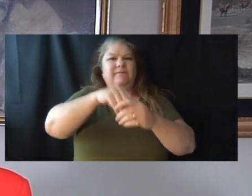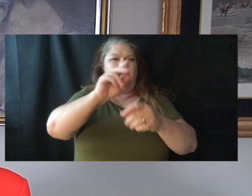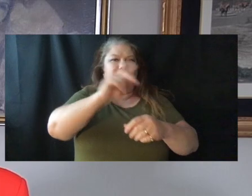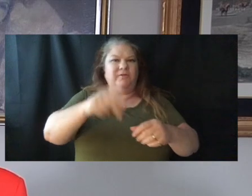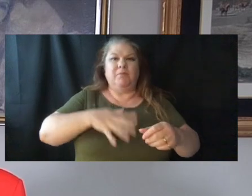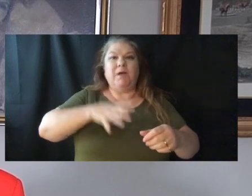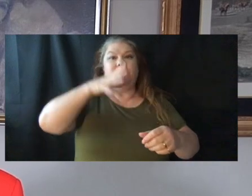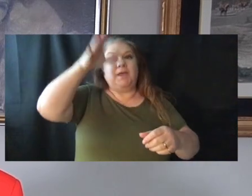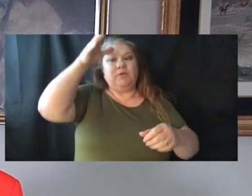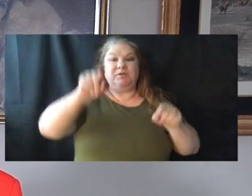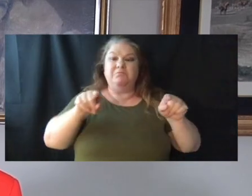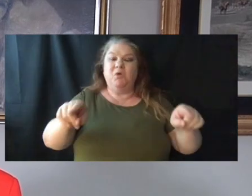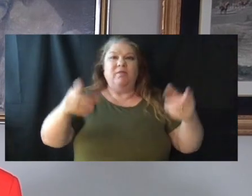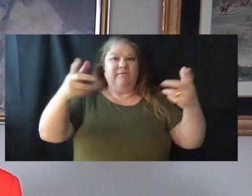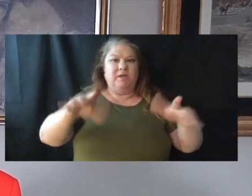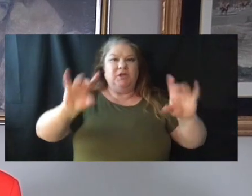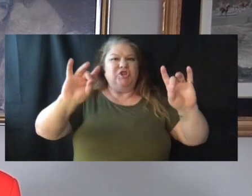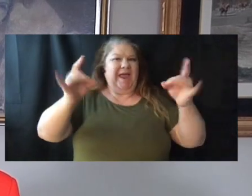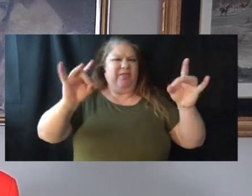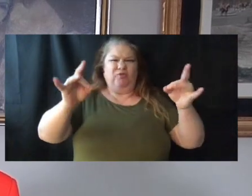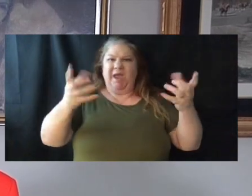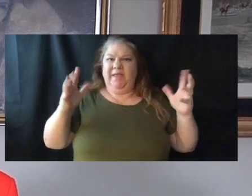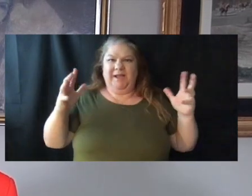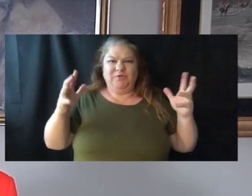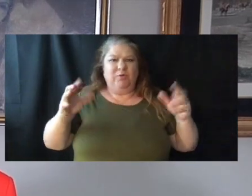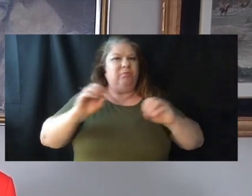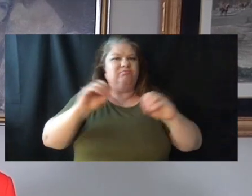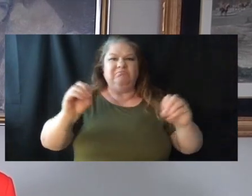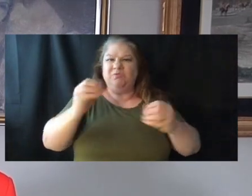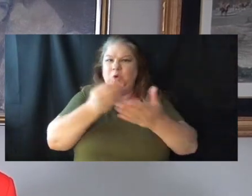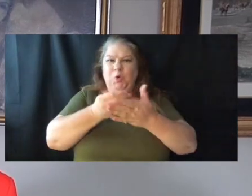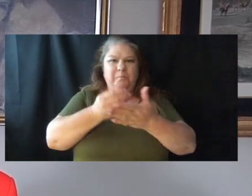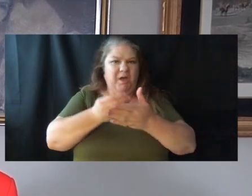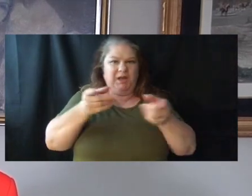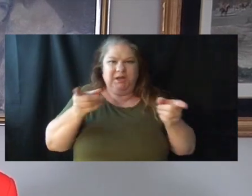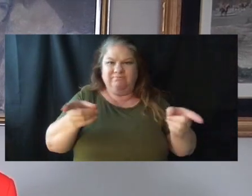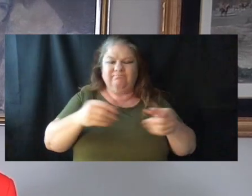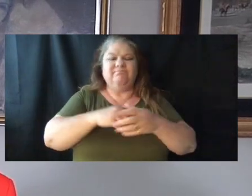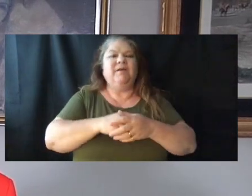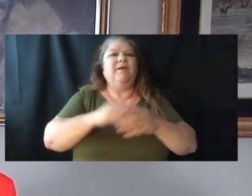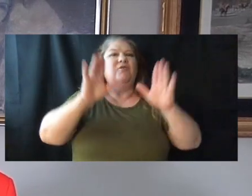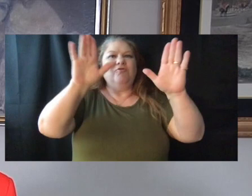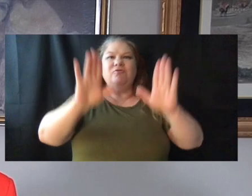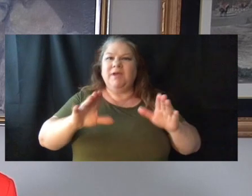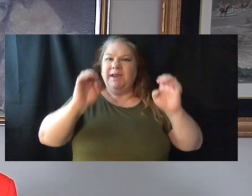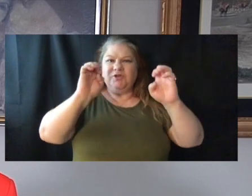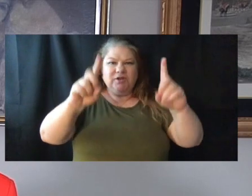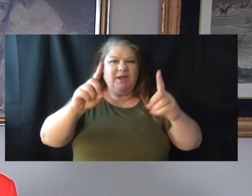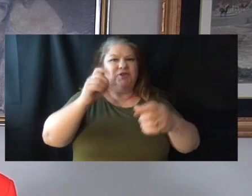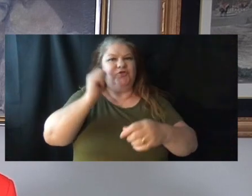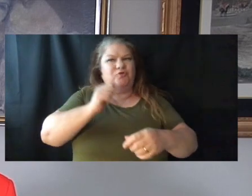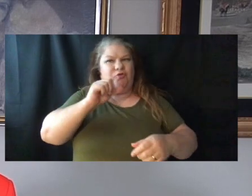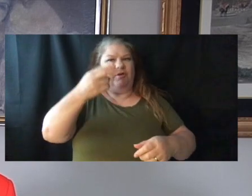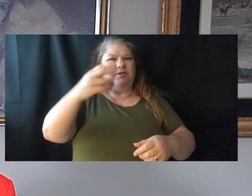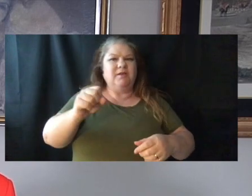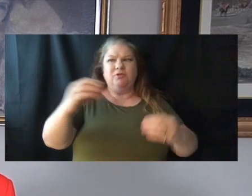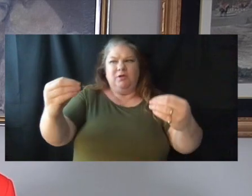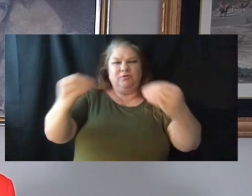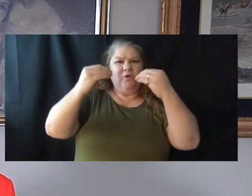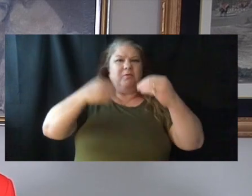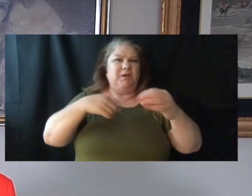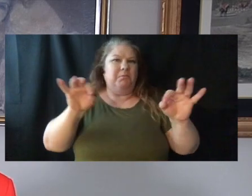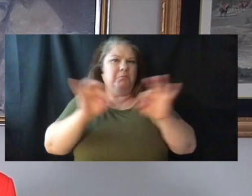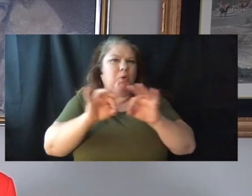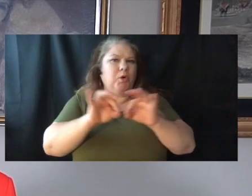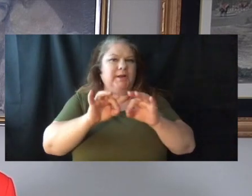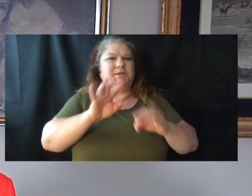education and no money. But I got a great education at Girls High, and they taught me important values to